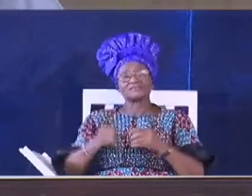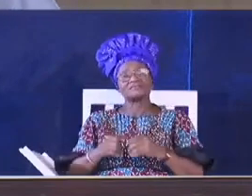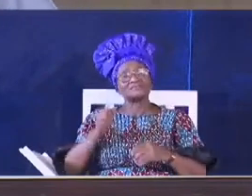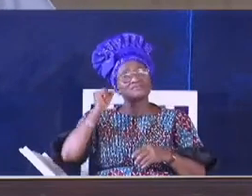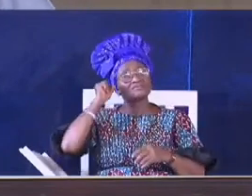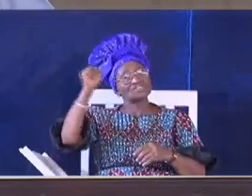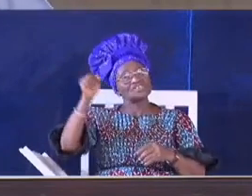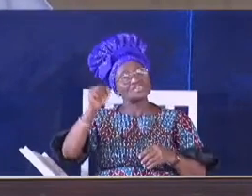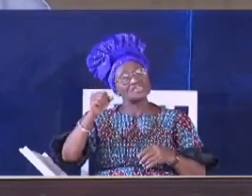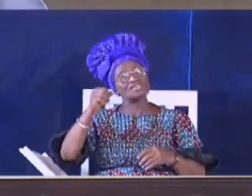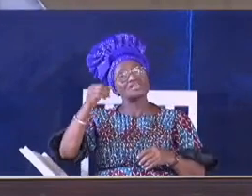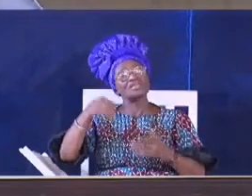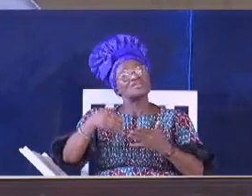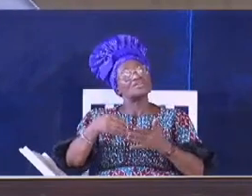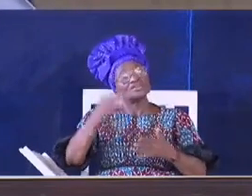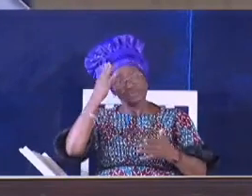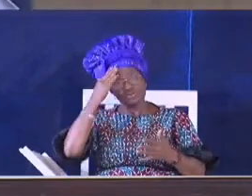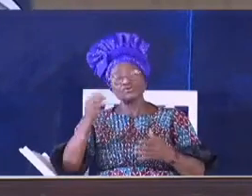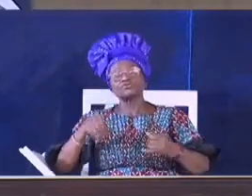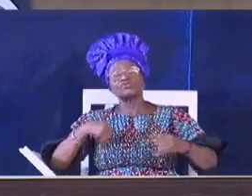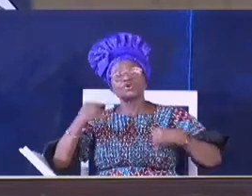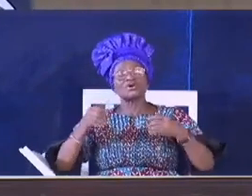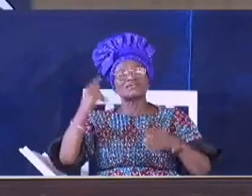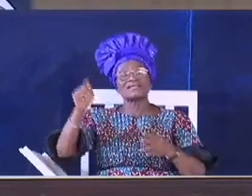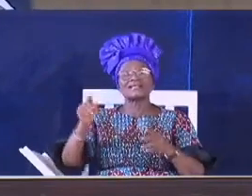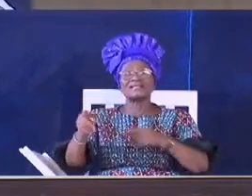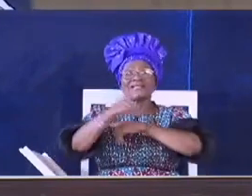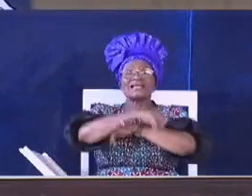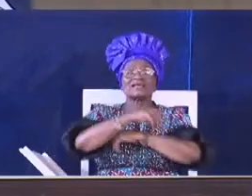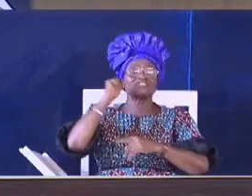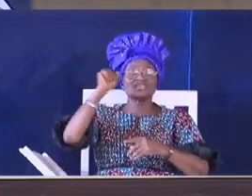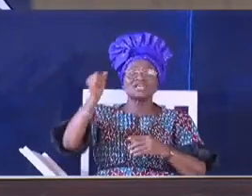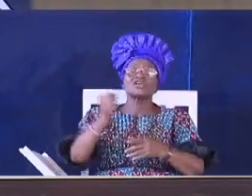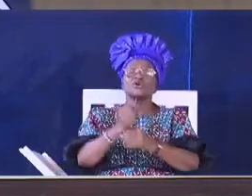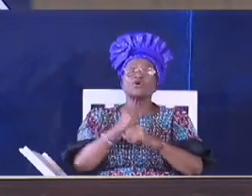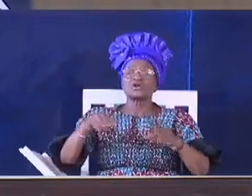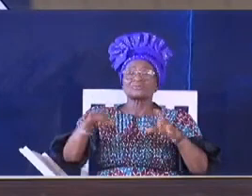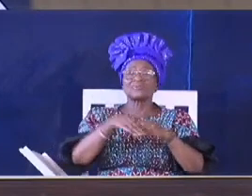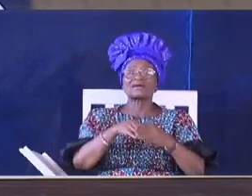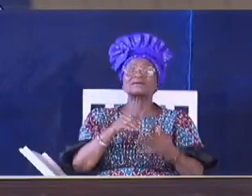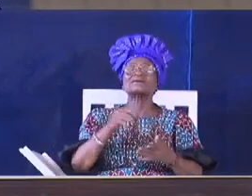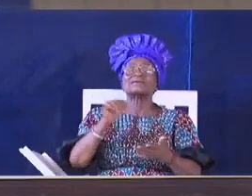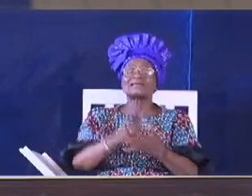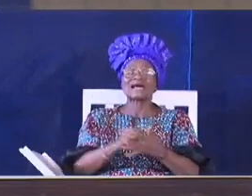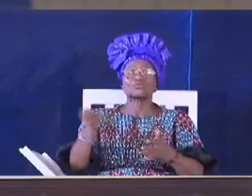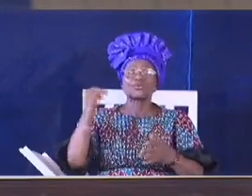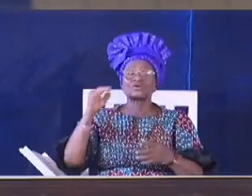She knew joy the day she got married. That was a day of joy for her.